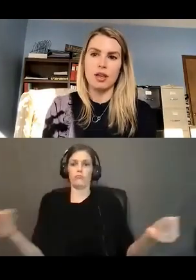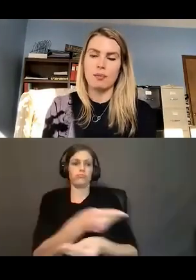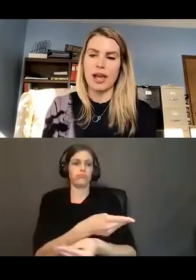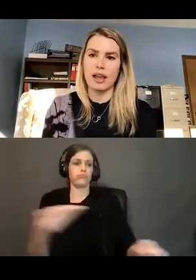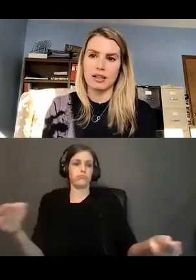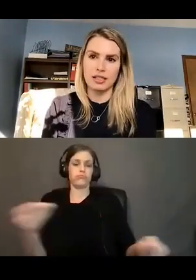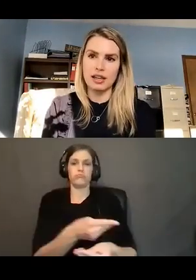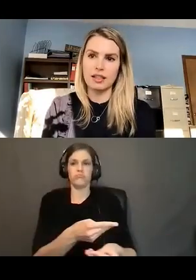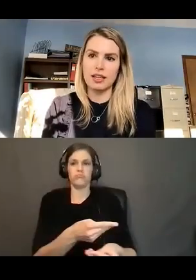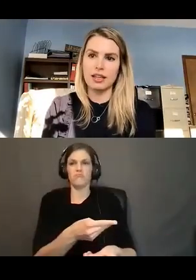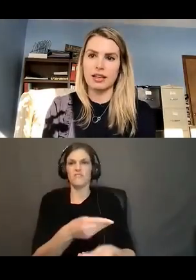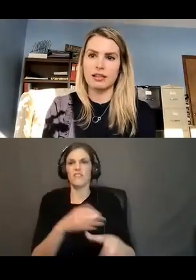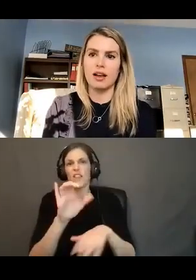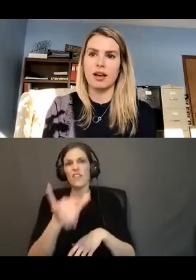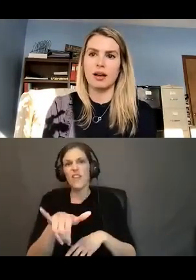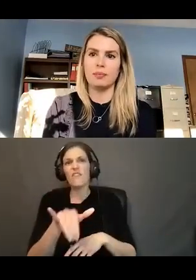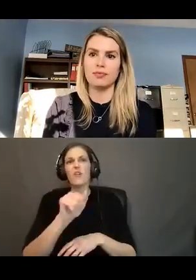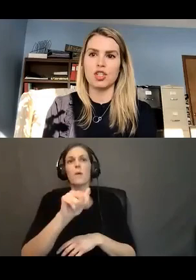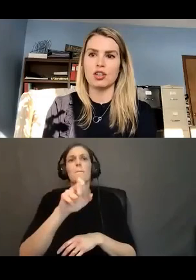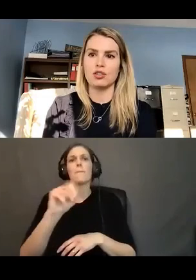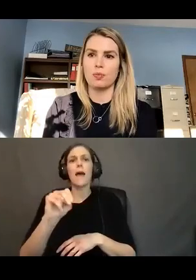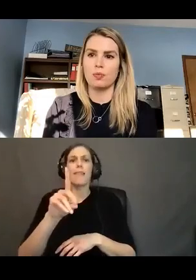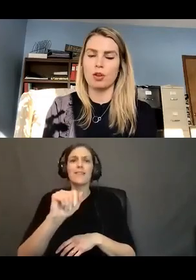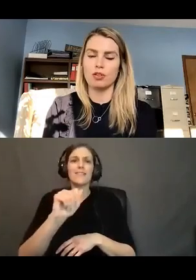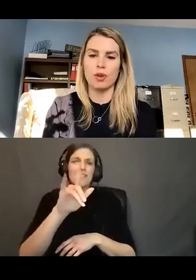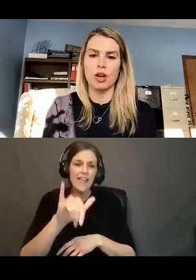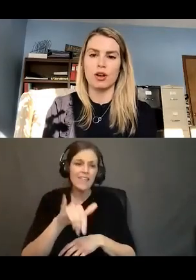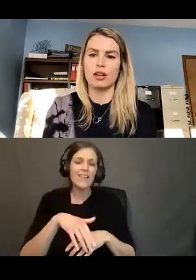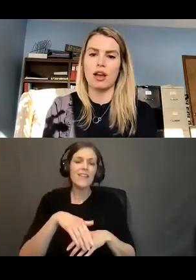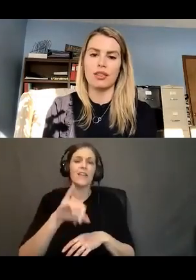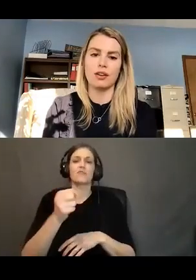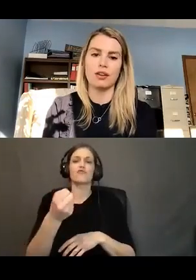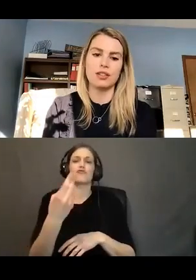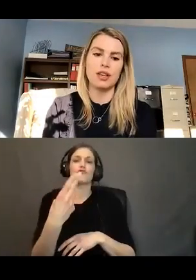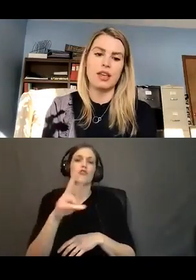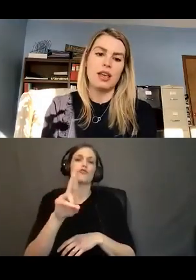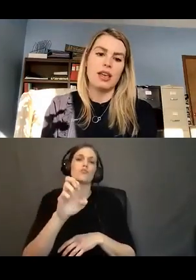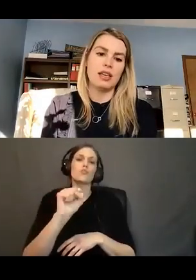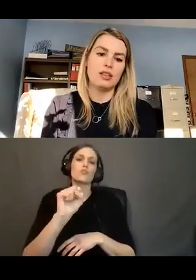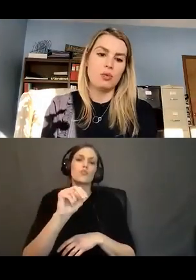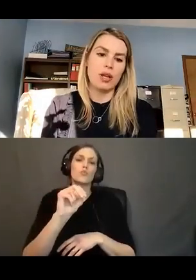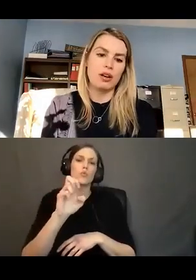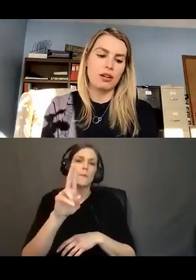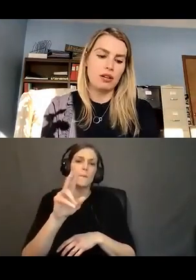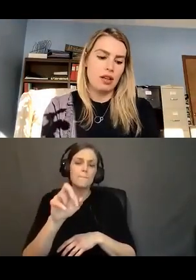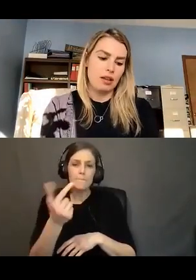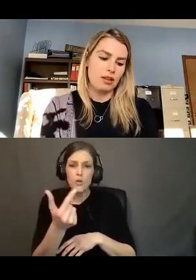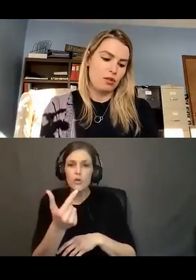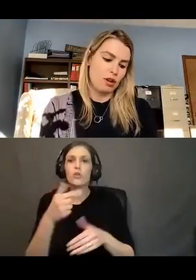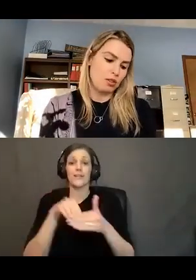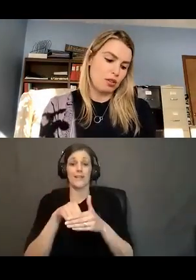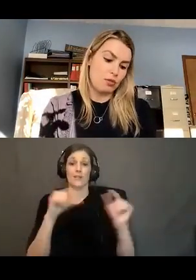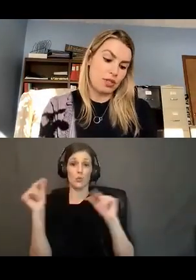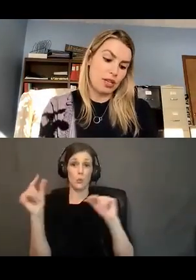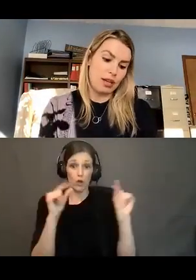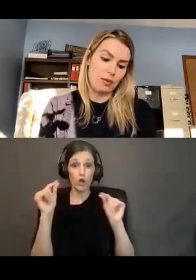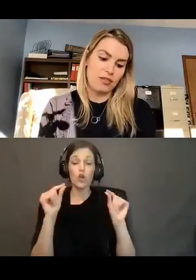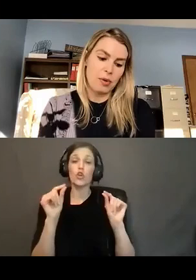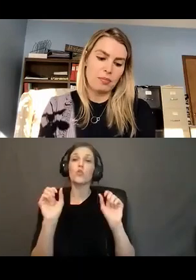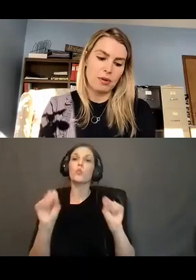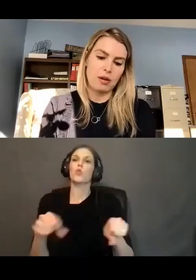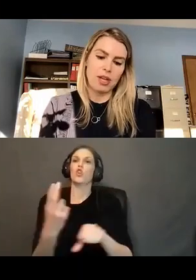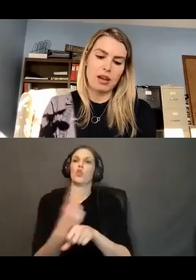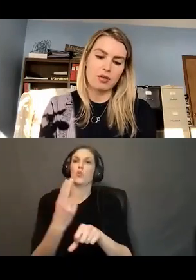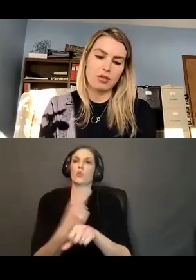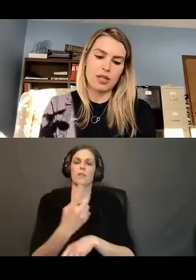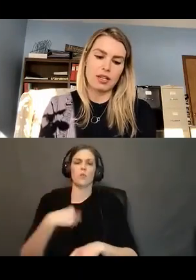done by Alan Daly and Josh Rosenberg and others in Twitter. You could also use it, like we have a